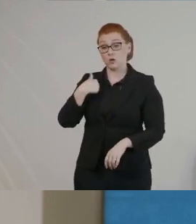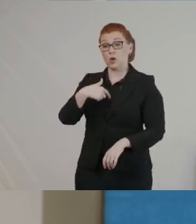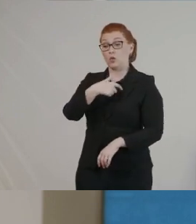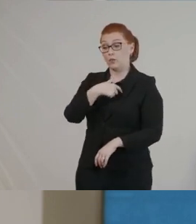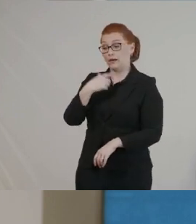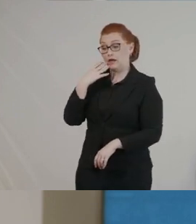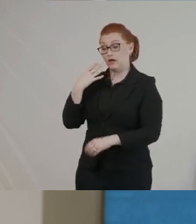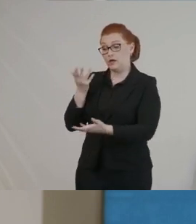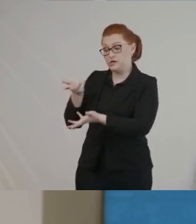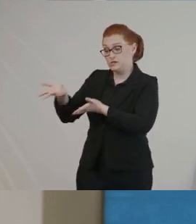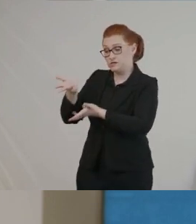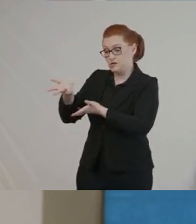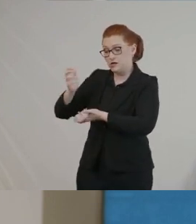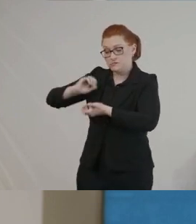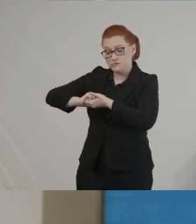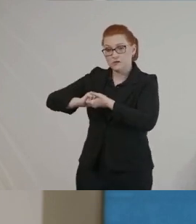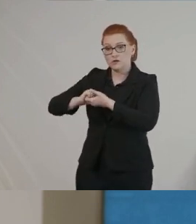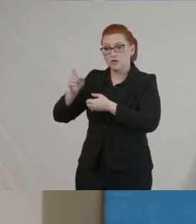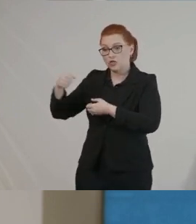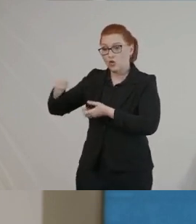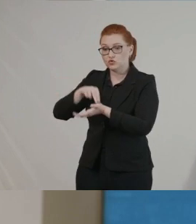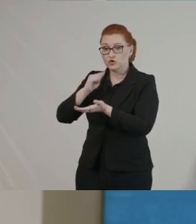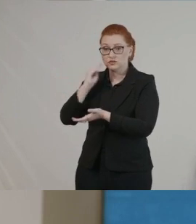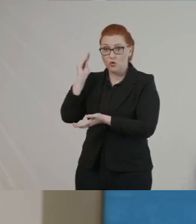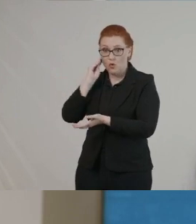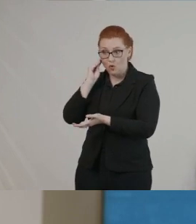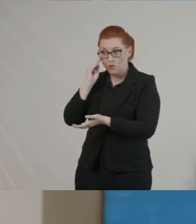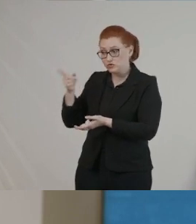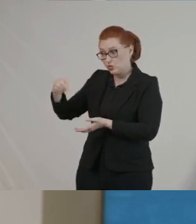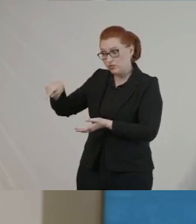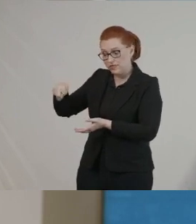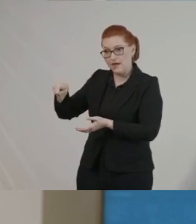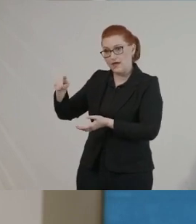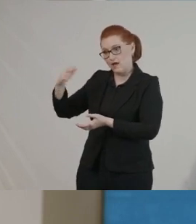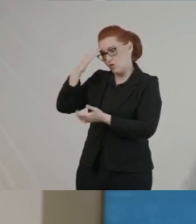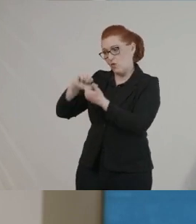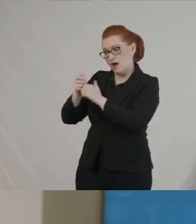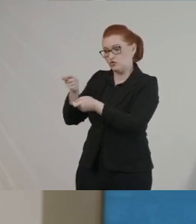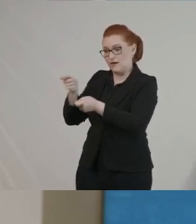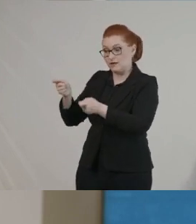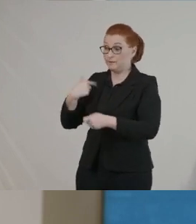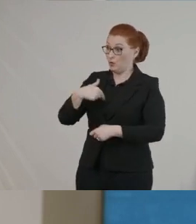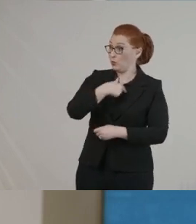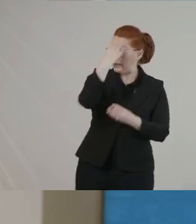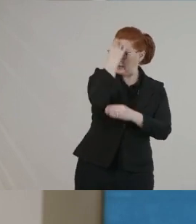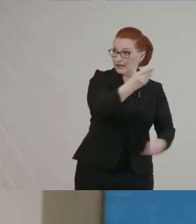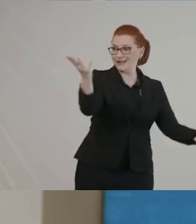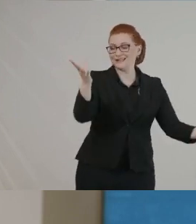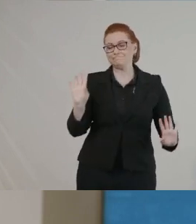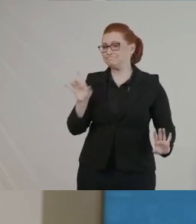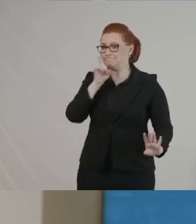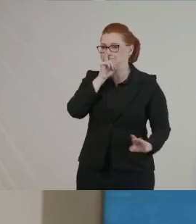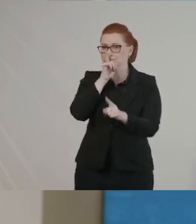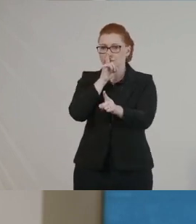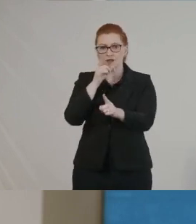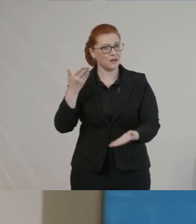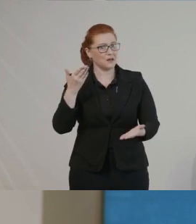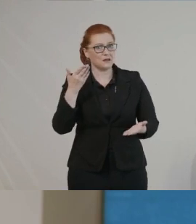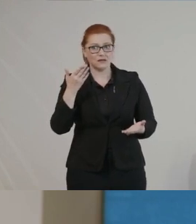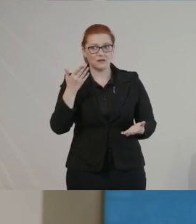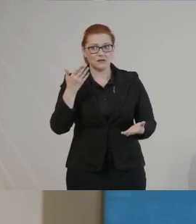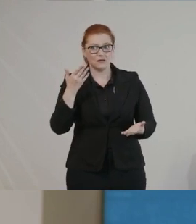and their families who are impacted. Why don't people in the larger community deserve to know? I might want to bring my mother or father to